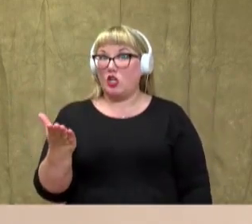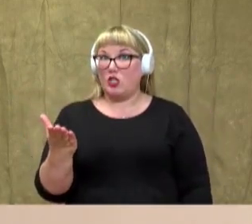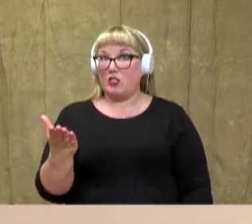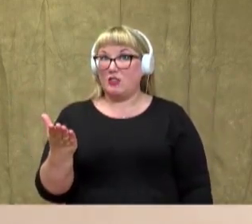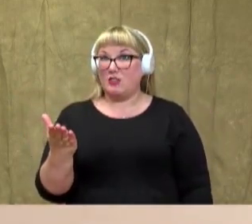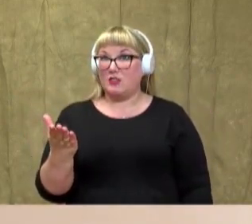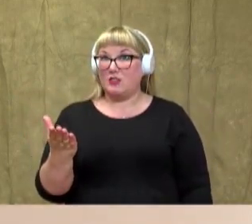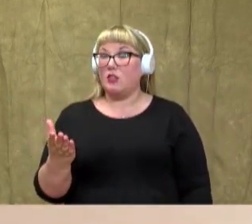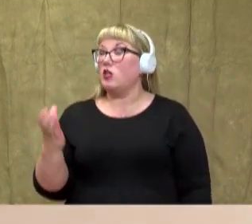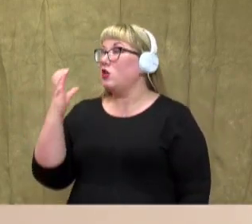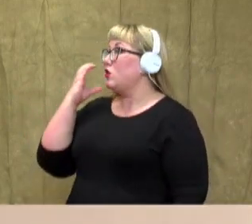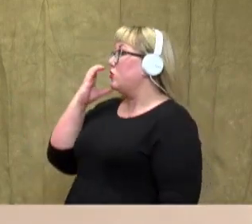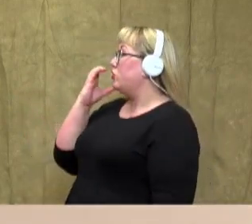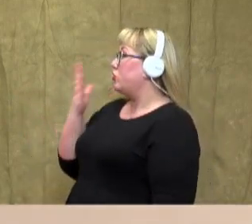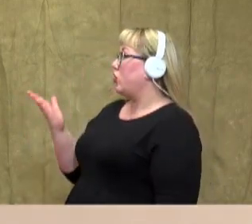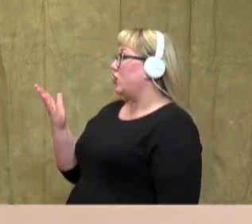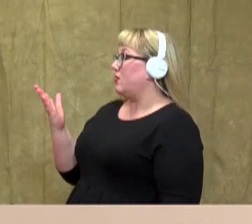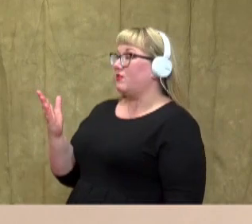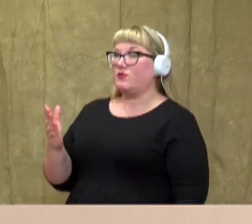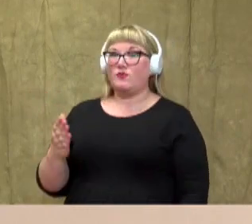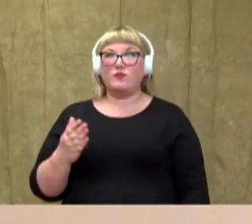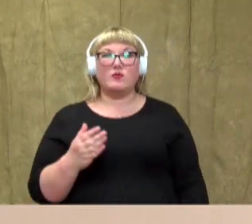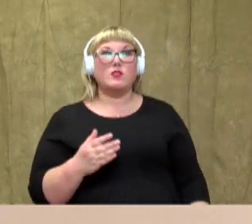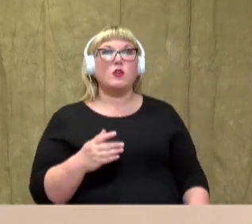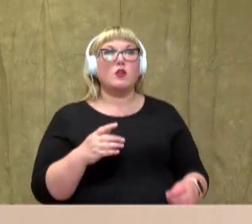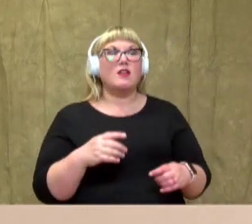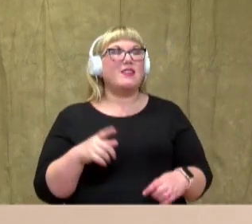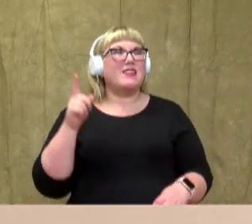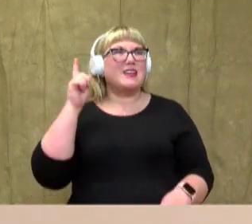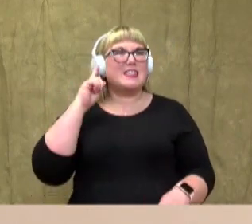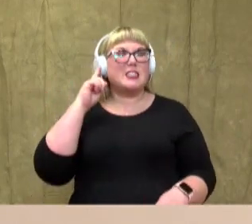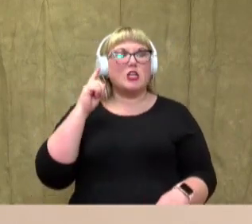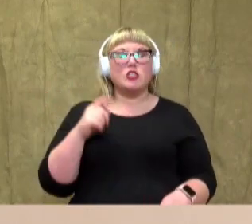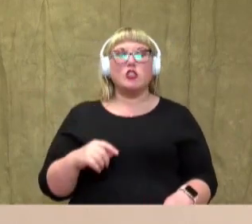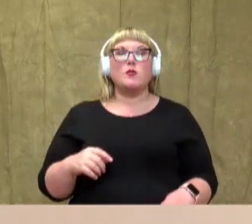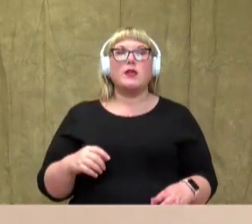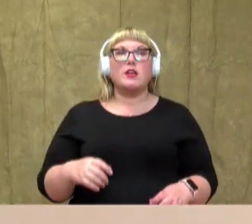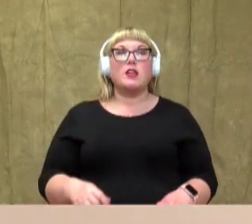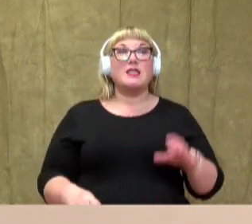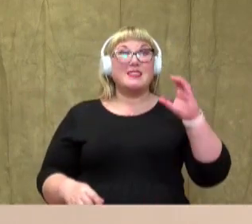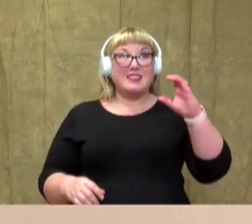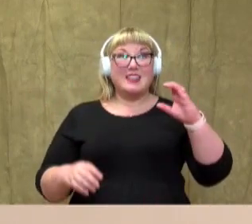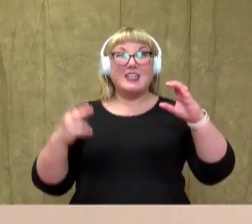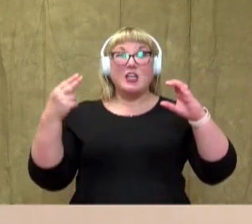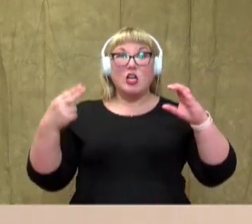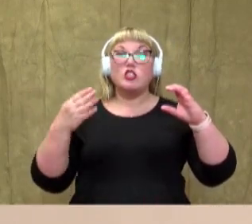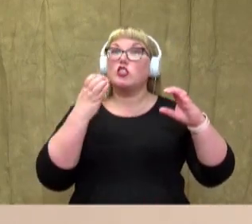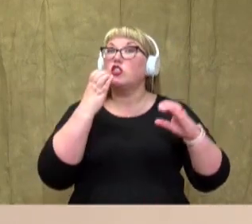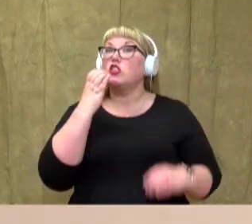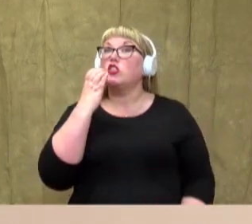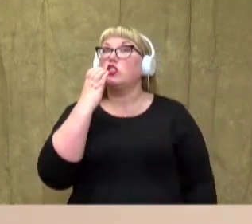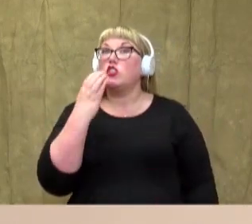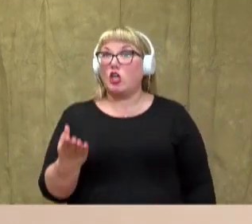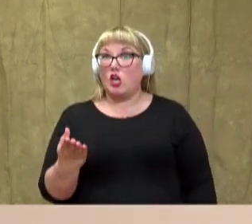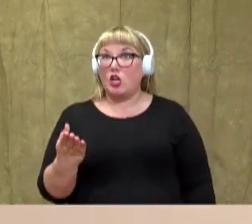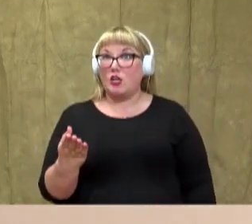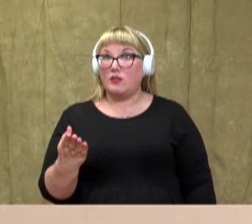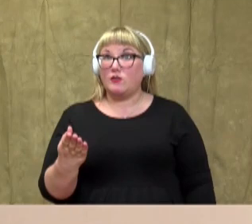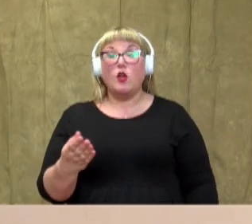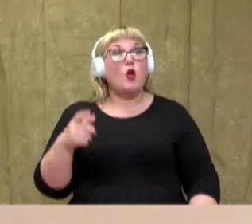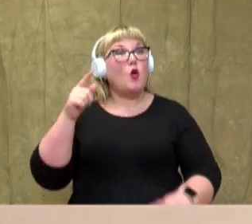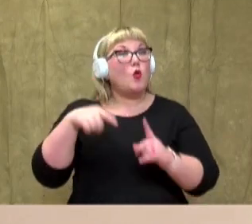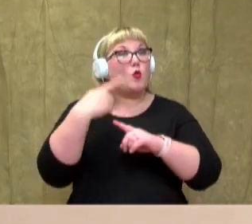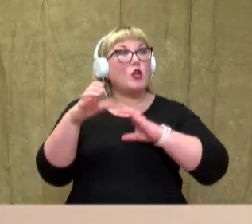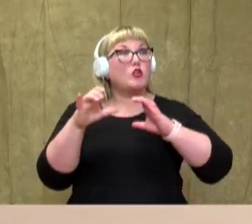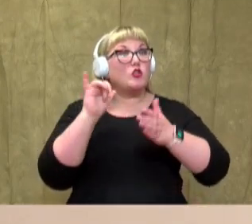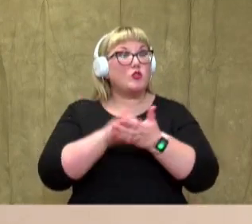make the sound, you have to clench your teeth together. Your teeth should touch, just like this. When you do that, you will feel